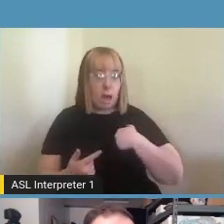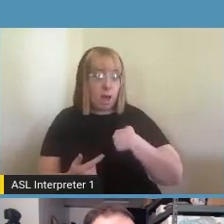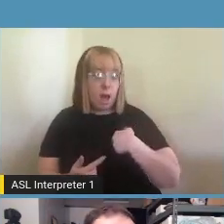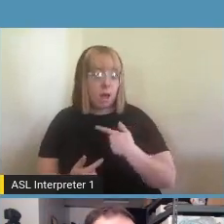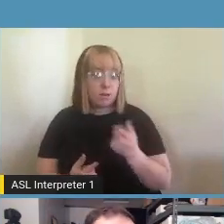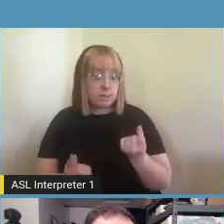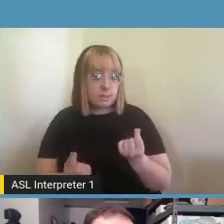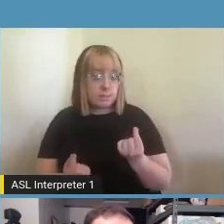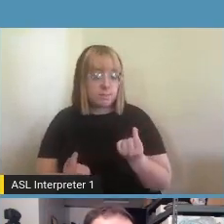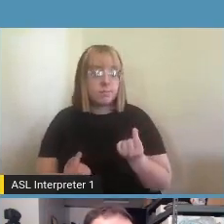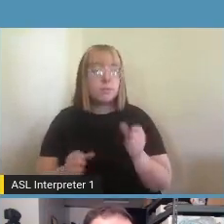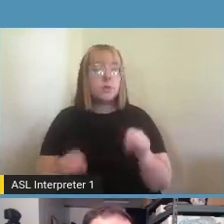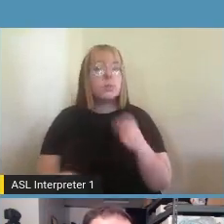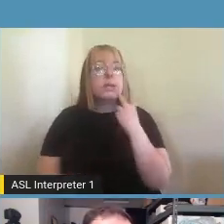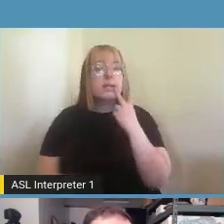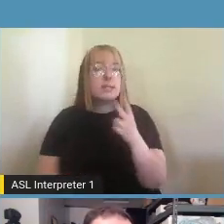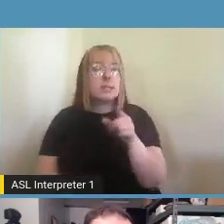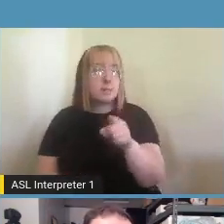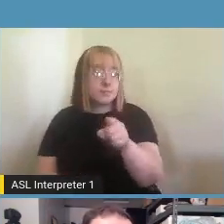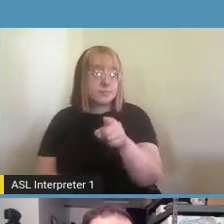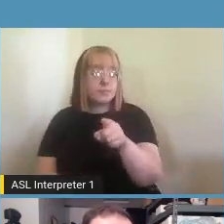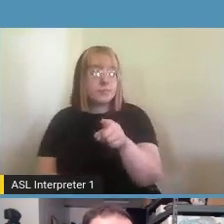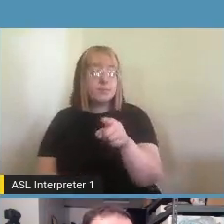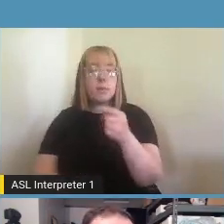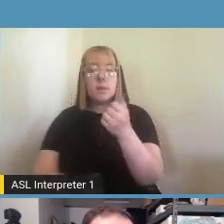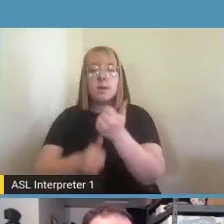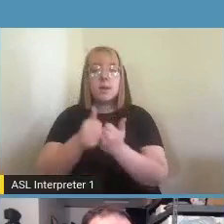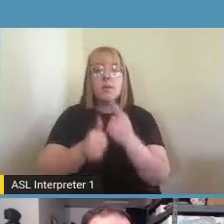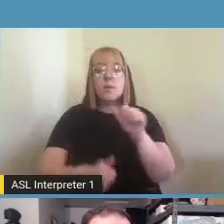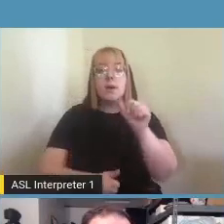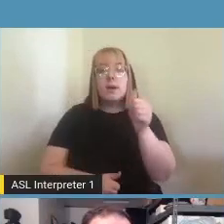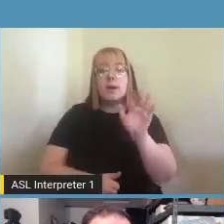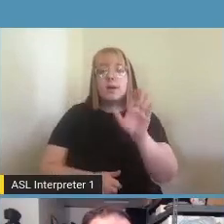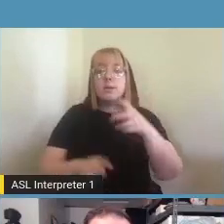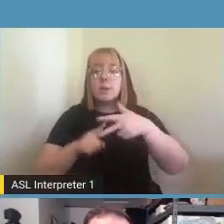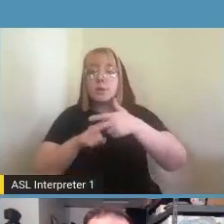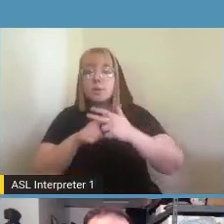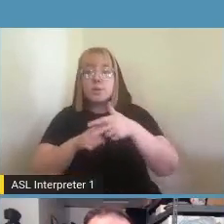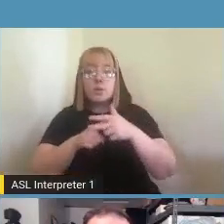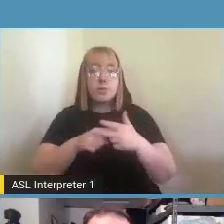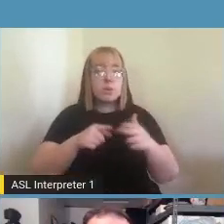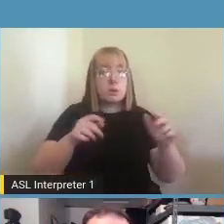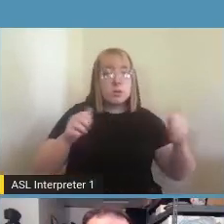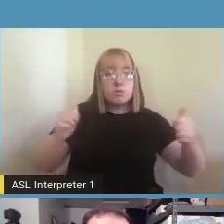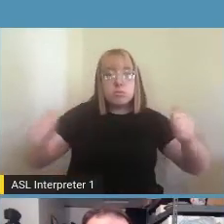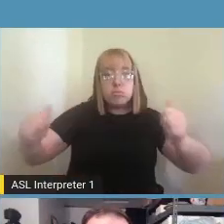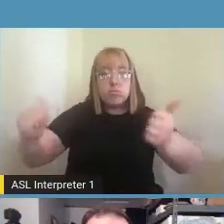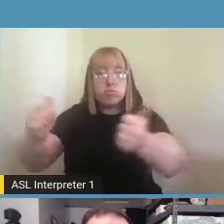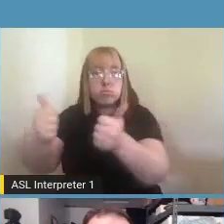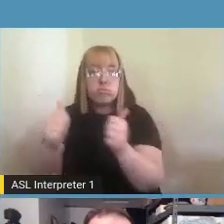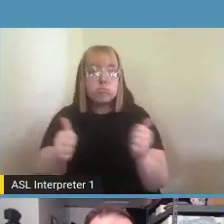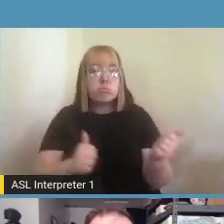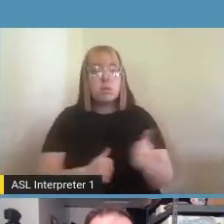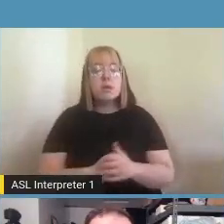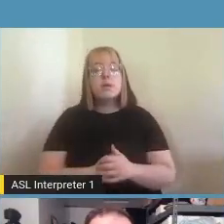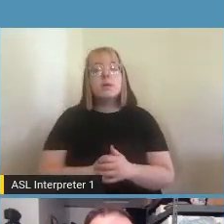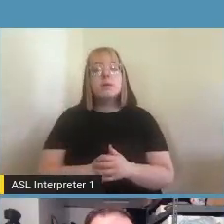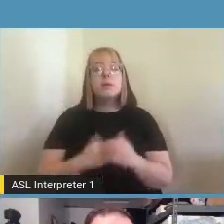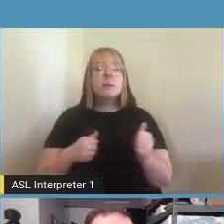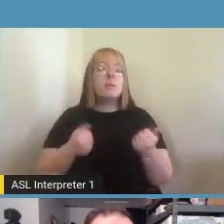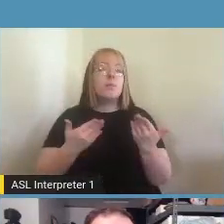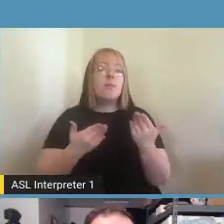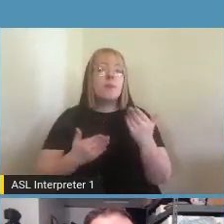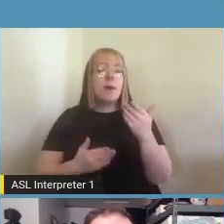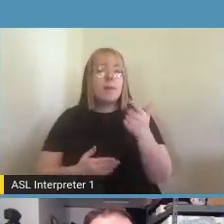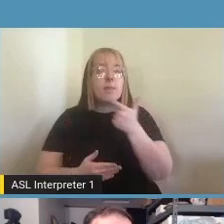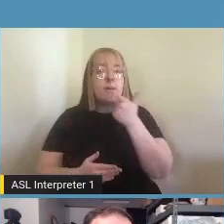so you could see everybody else's equipment. And then I thought really it would give the viewer who's watching